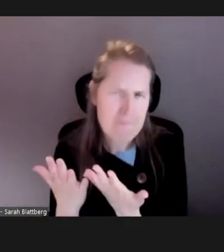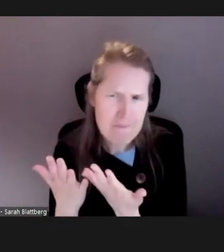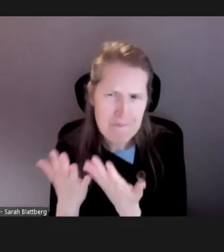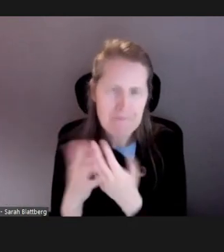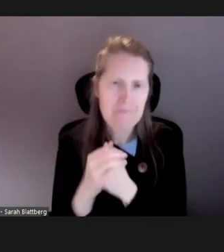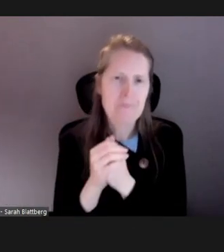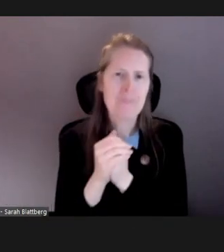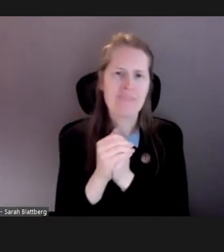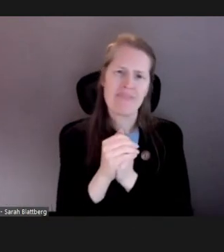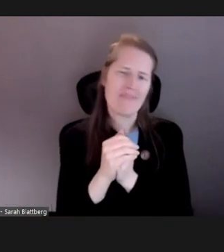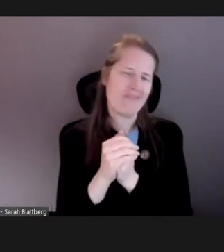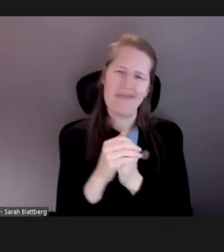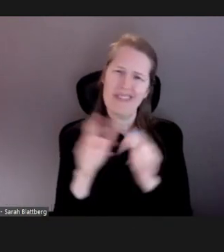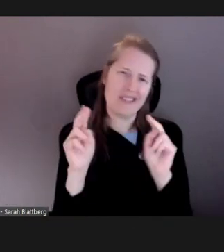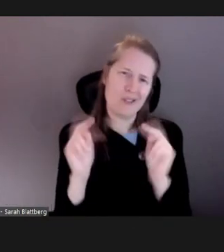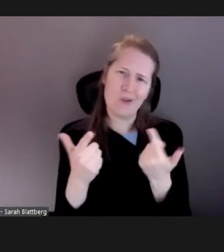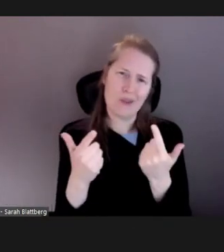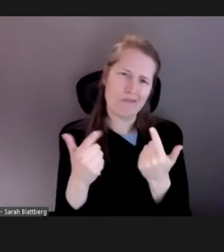That's no good. So,